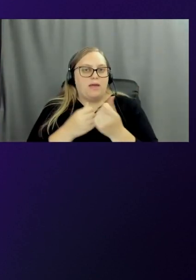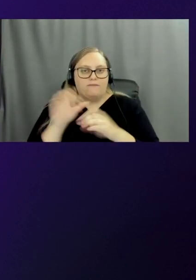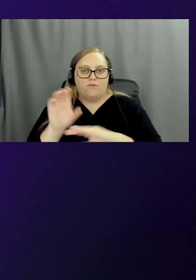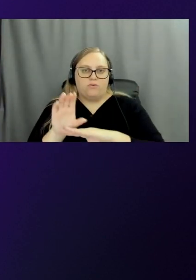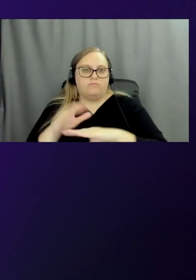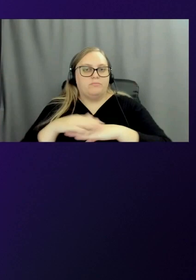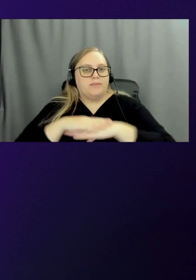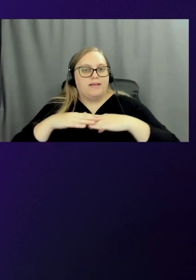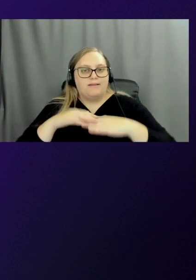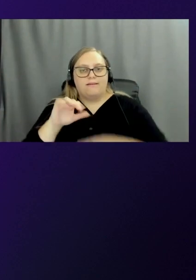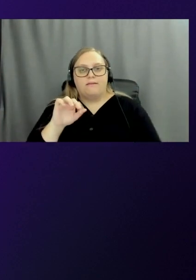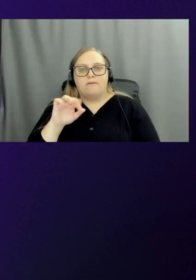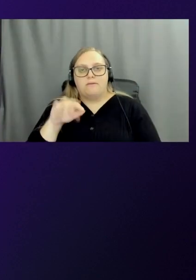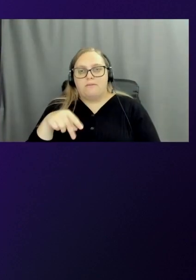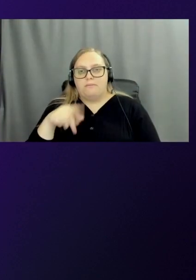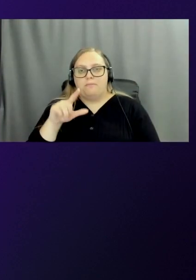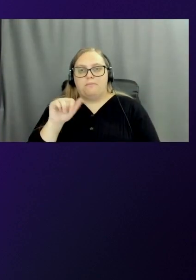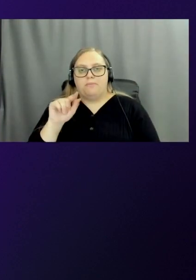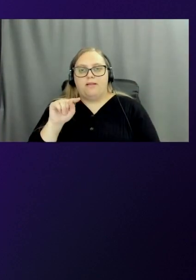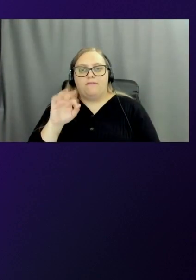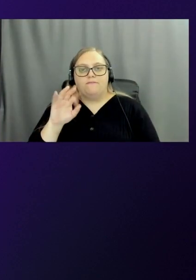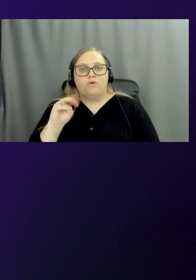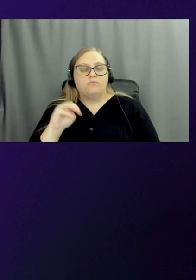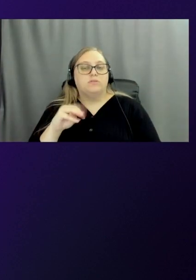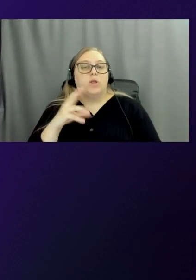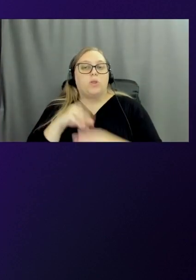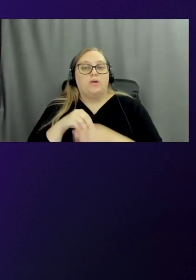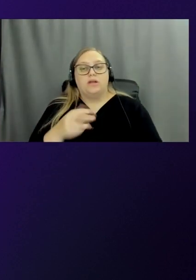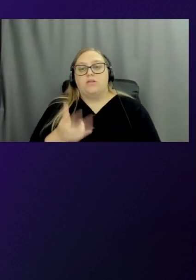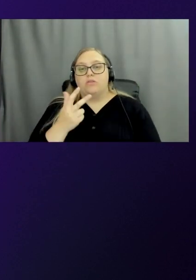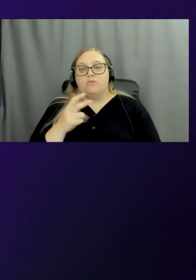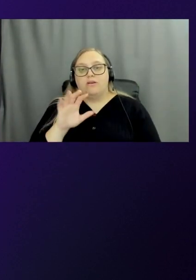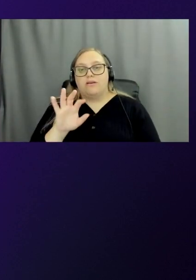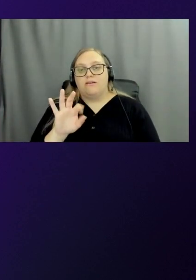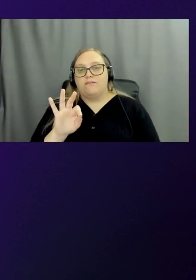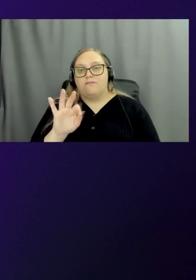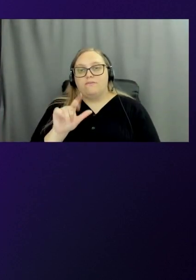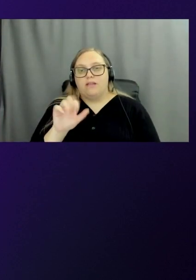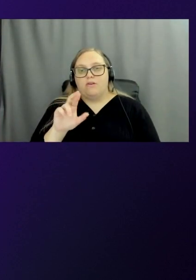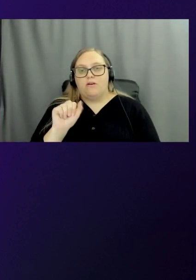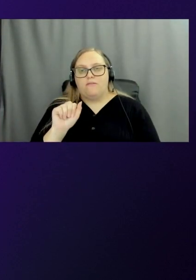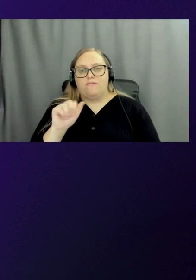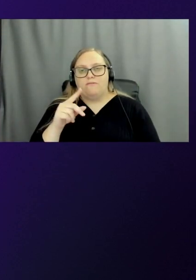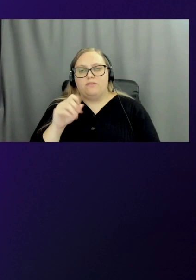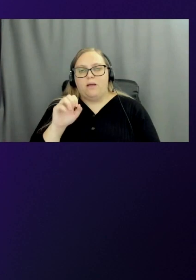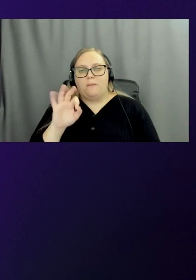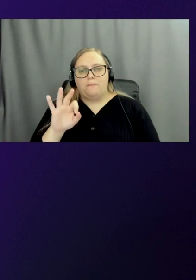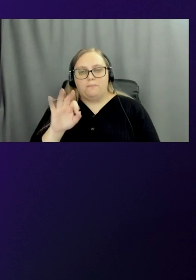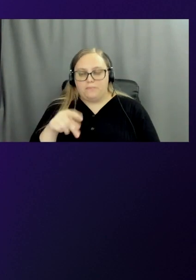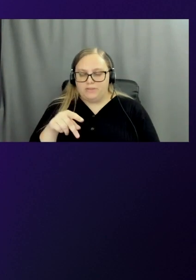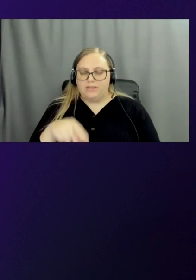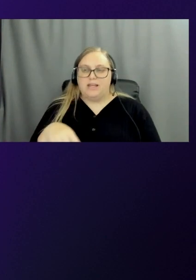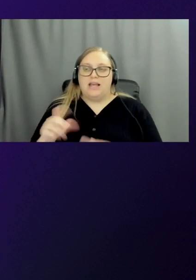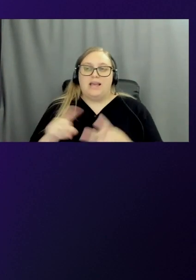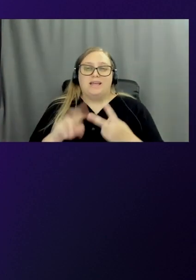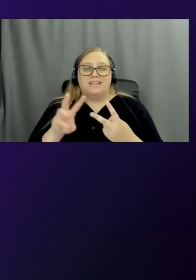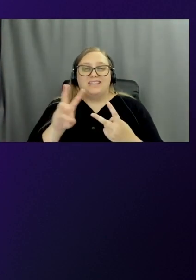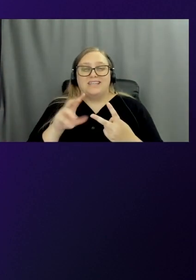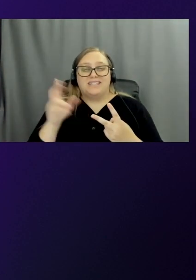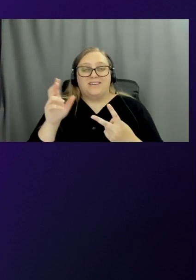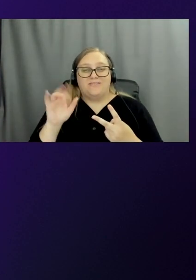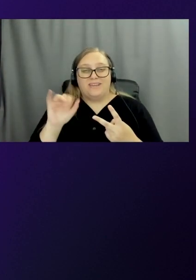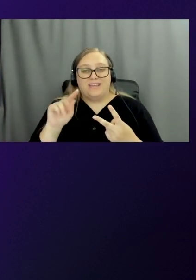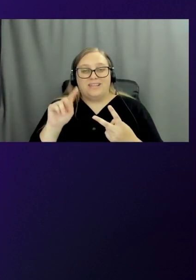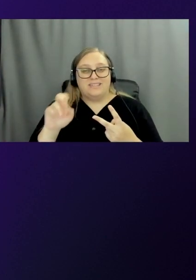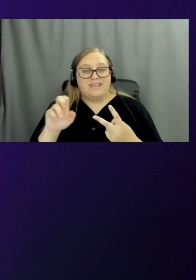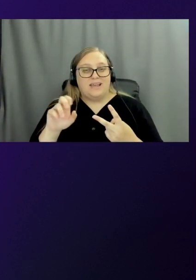of data types, including 3 petaflops of bfloat16 performance and 6 petaflops of int8 performance.